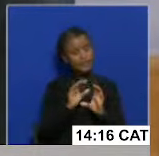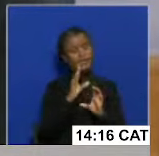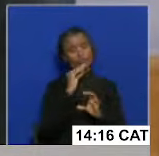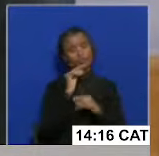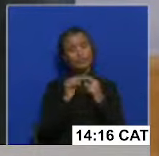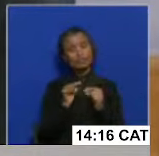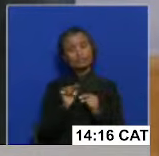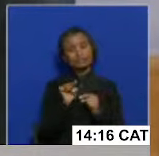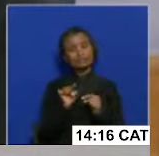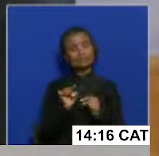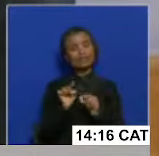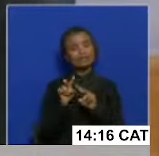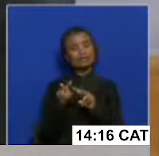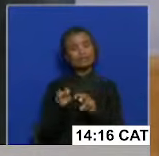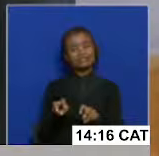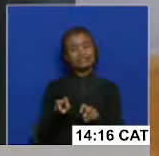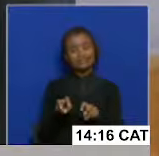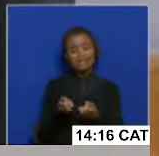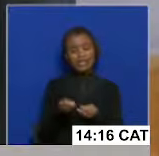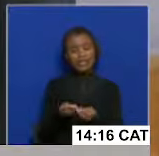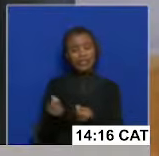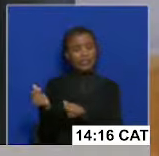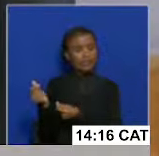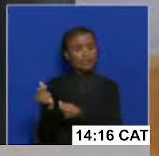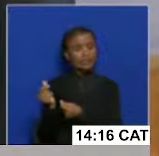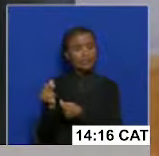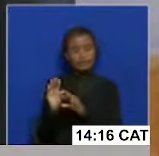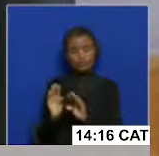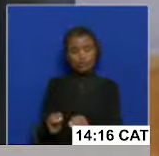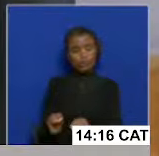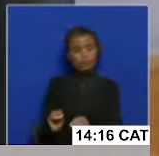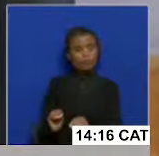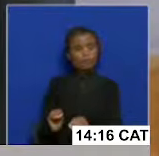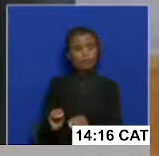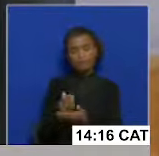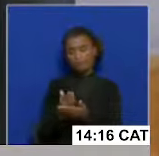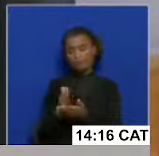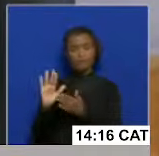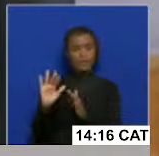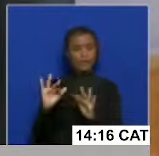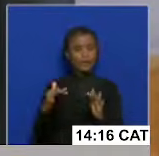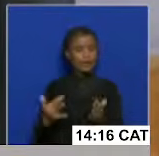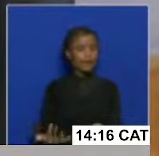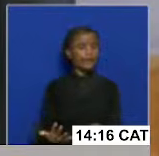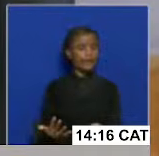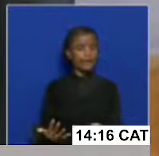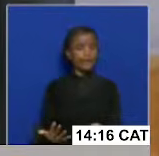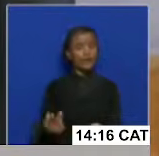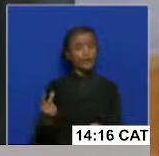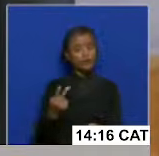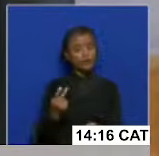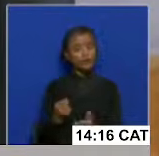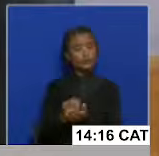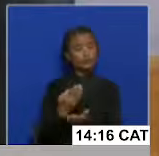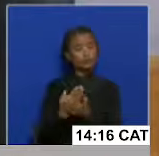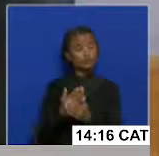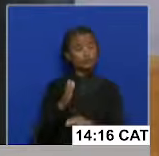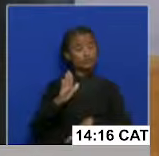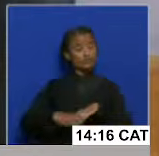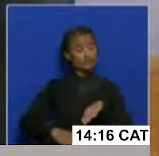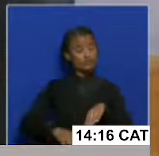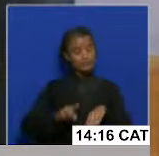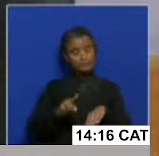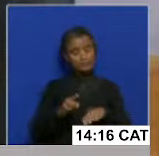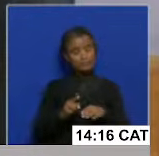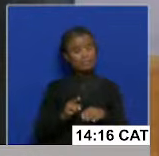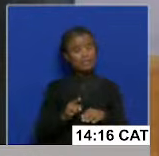investigation, and therefore to bring any possible charges to naught. It can't be that you don't remember what you were supposed to